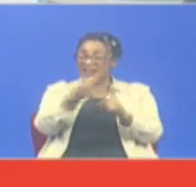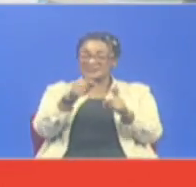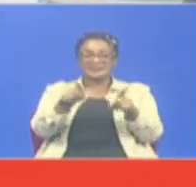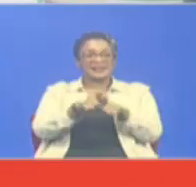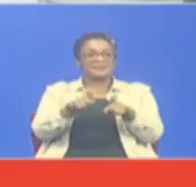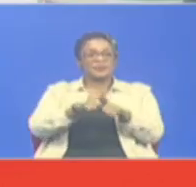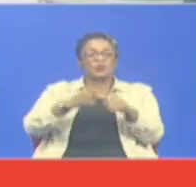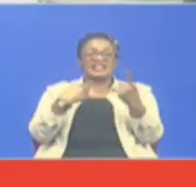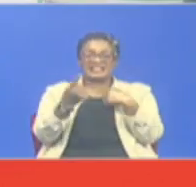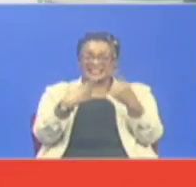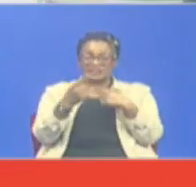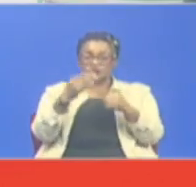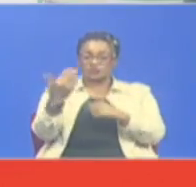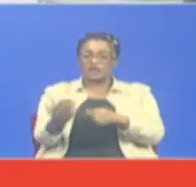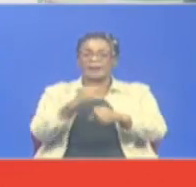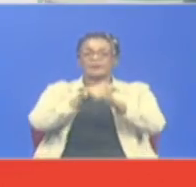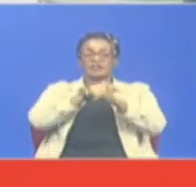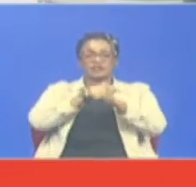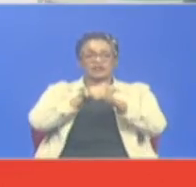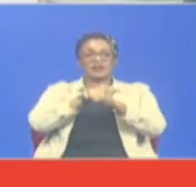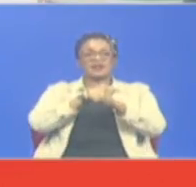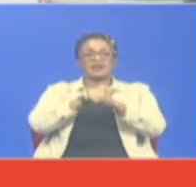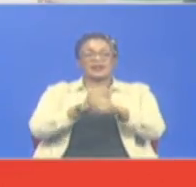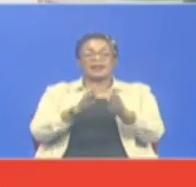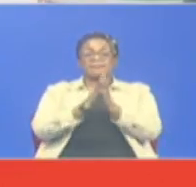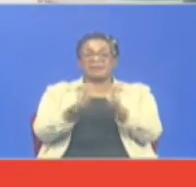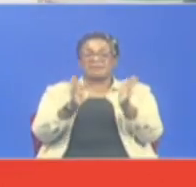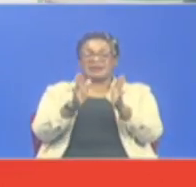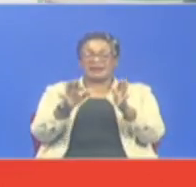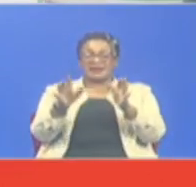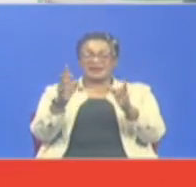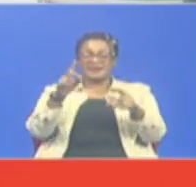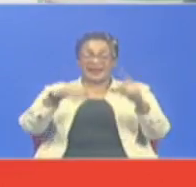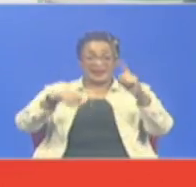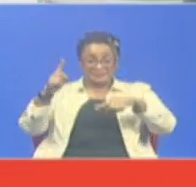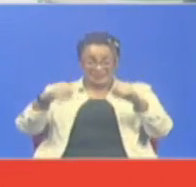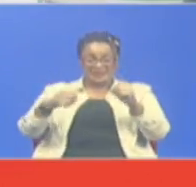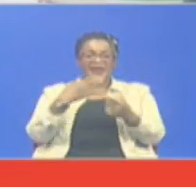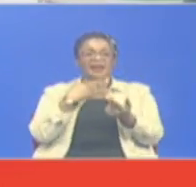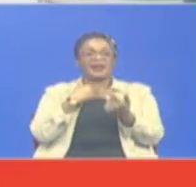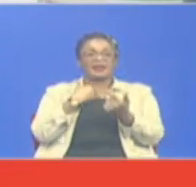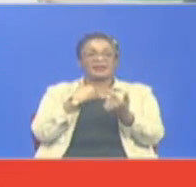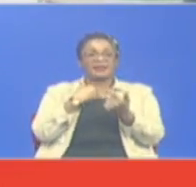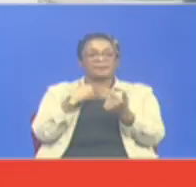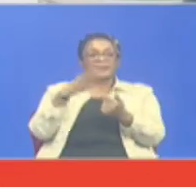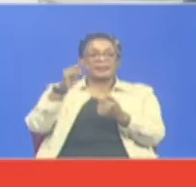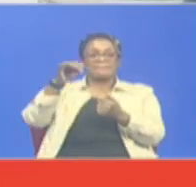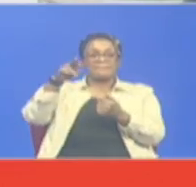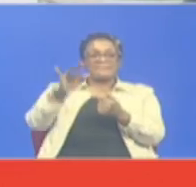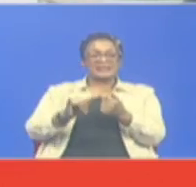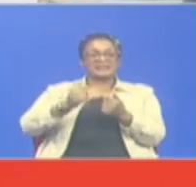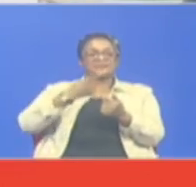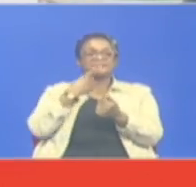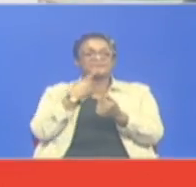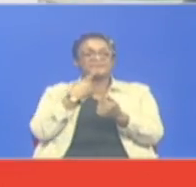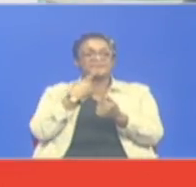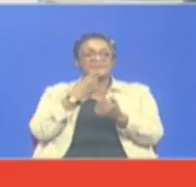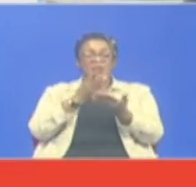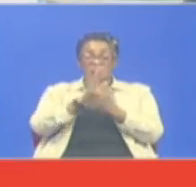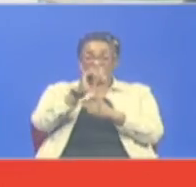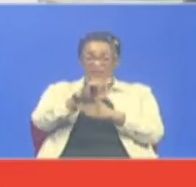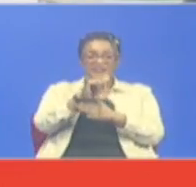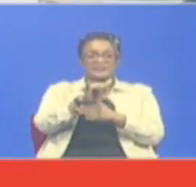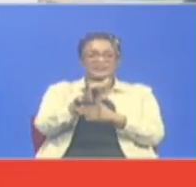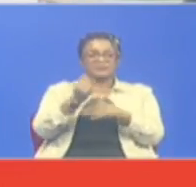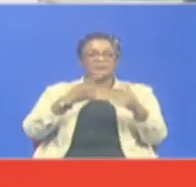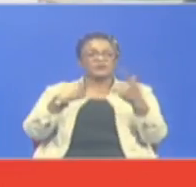discussion also to child protection and also family dynamics. And I like it that also Mercy had also segued into that as well, talking